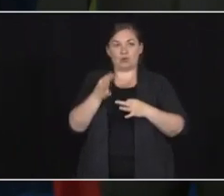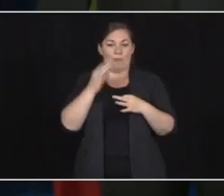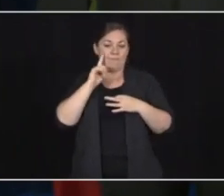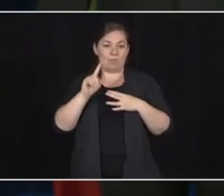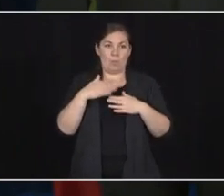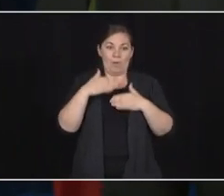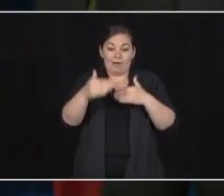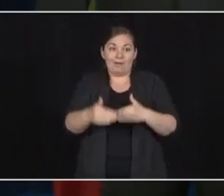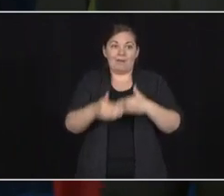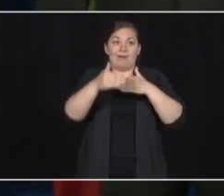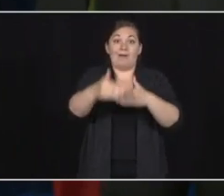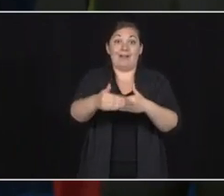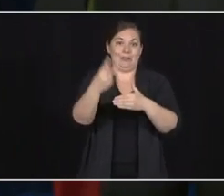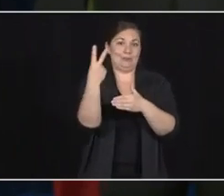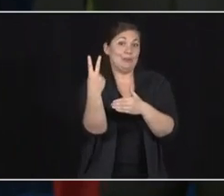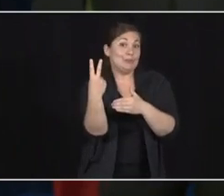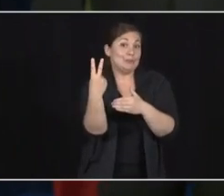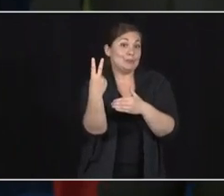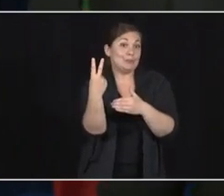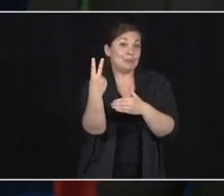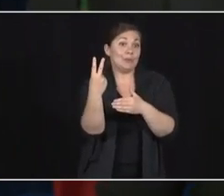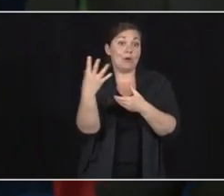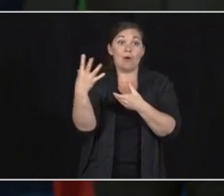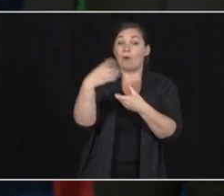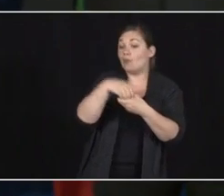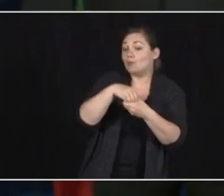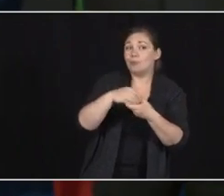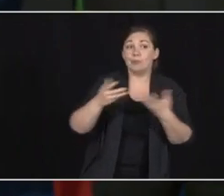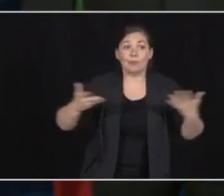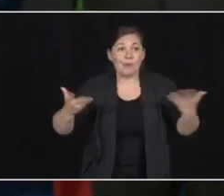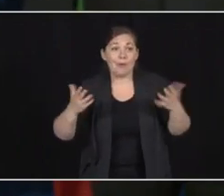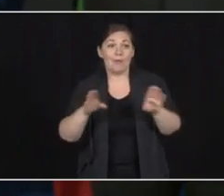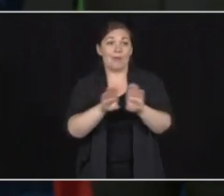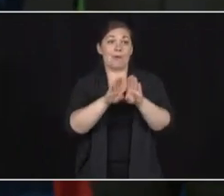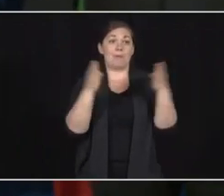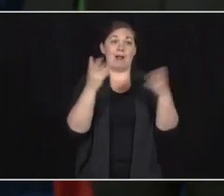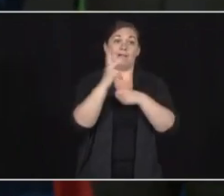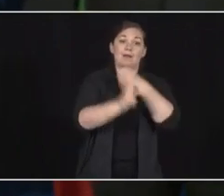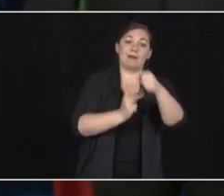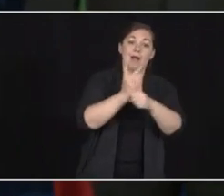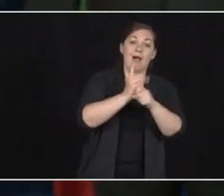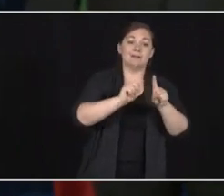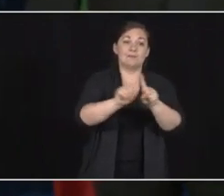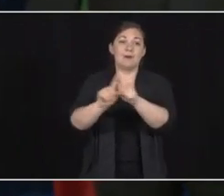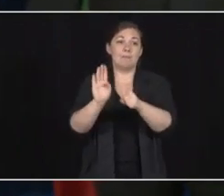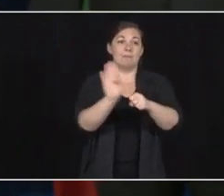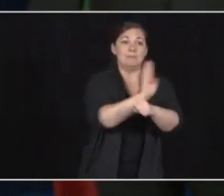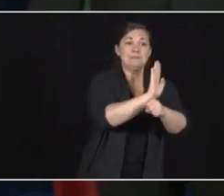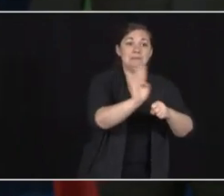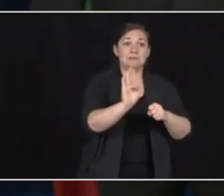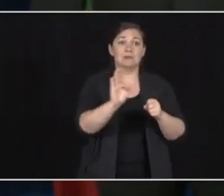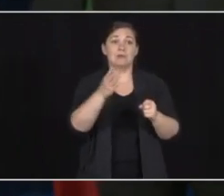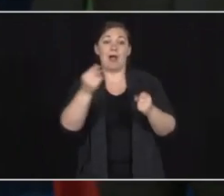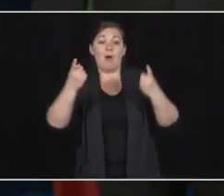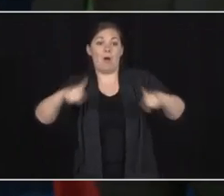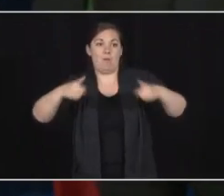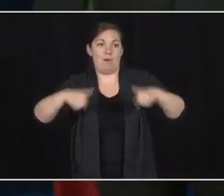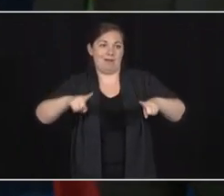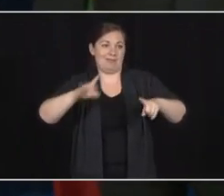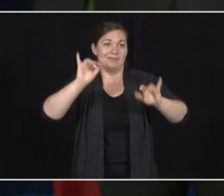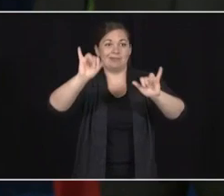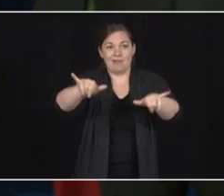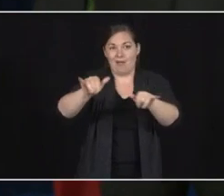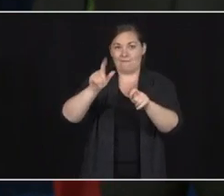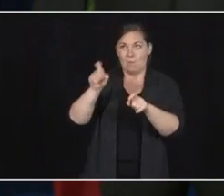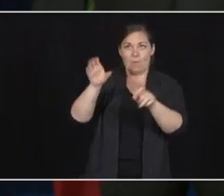what could be included in stage two in terms of opening up of businesses and organizations, but also when to do that. So the